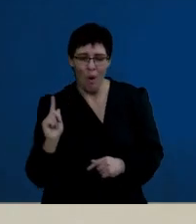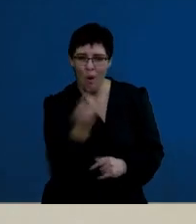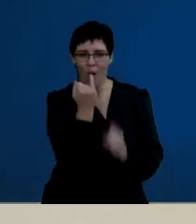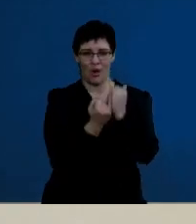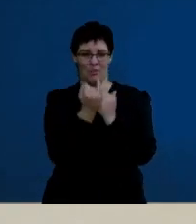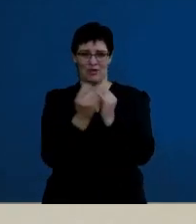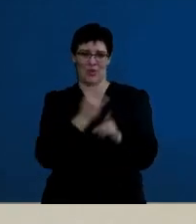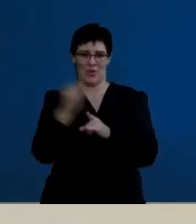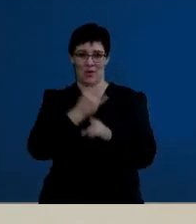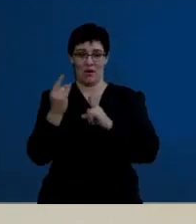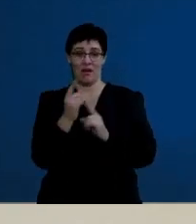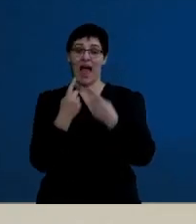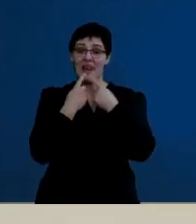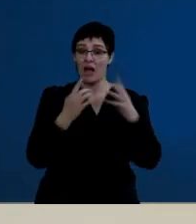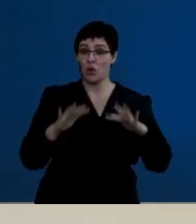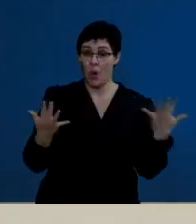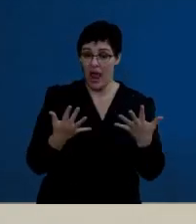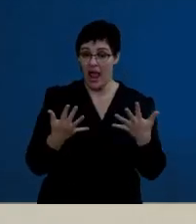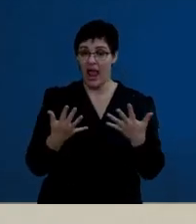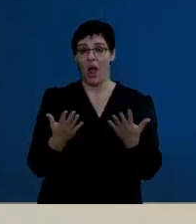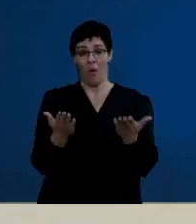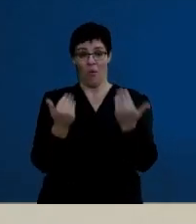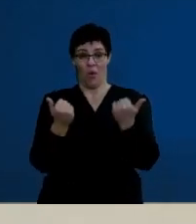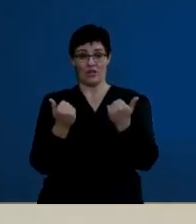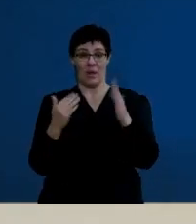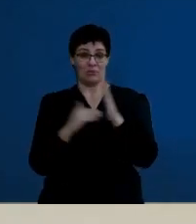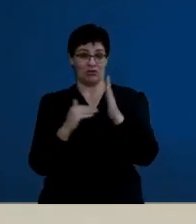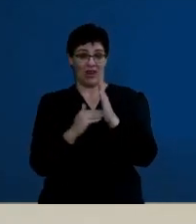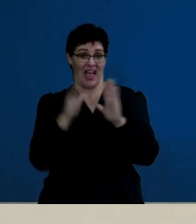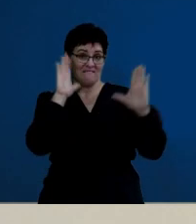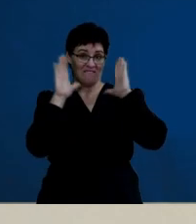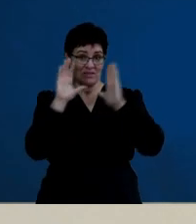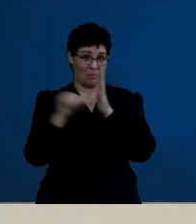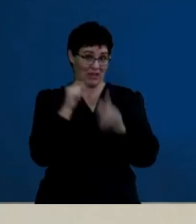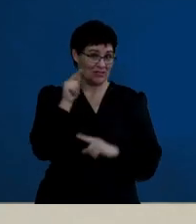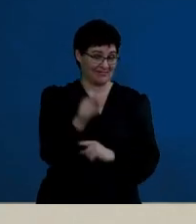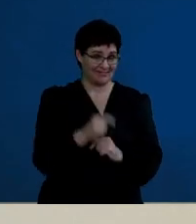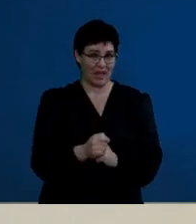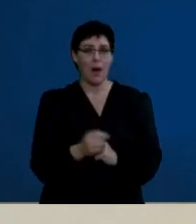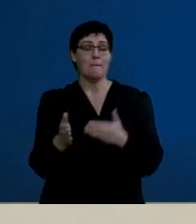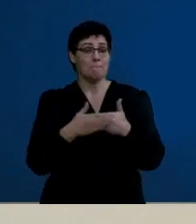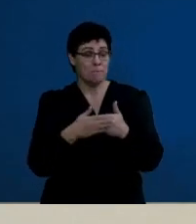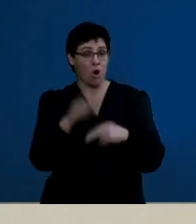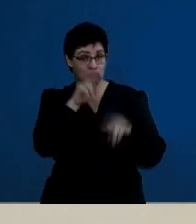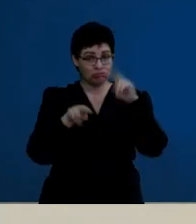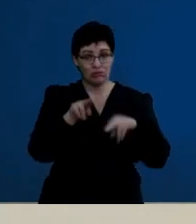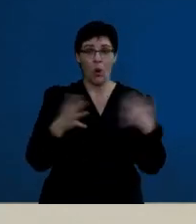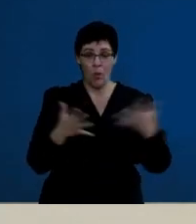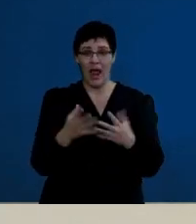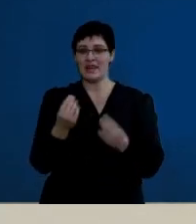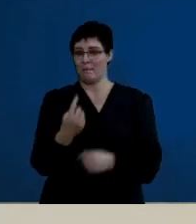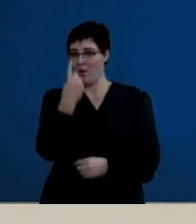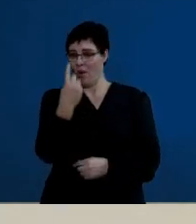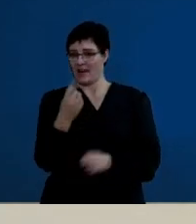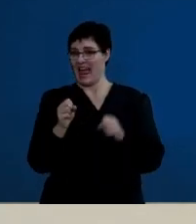winners who will be announced on the Was a Matrix Facebook page. We will be back with some more revision on your #1 educational